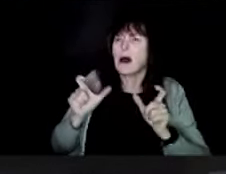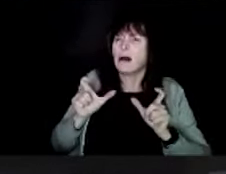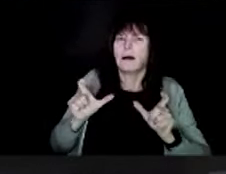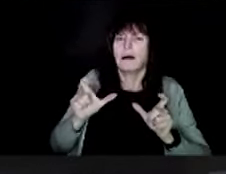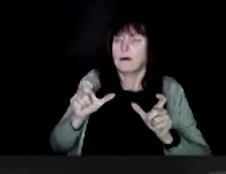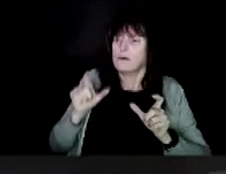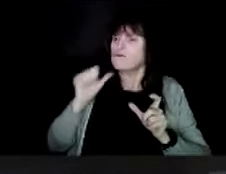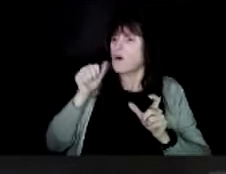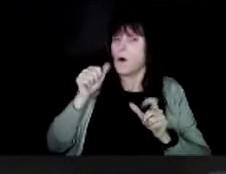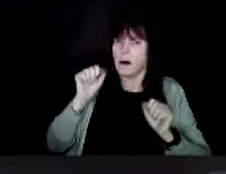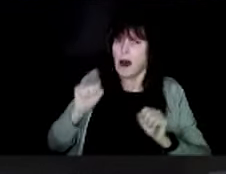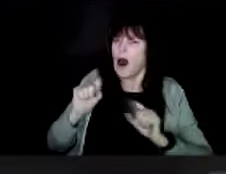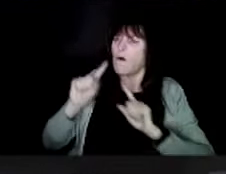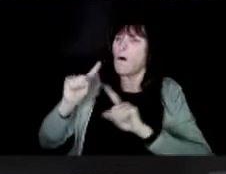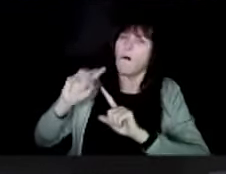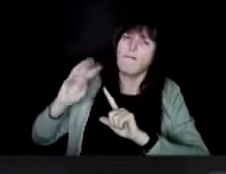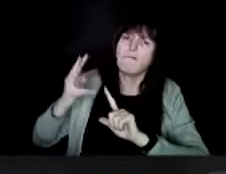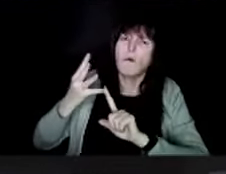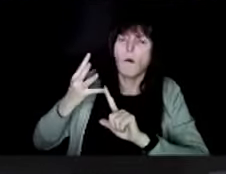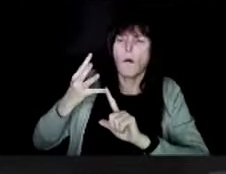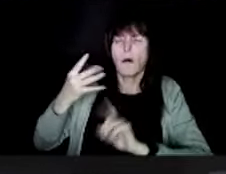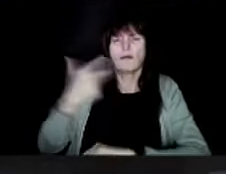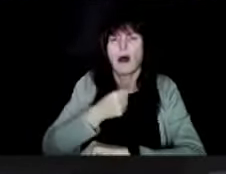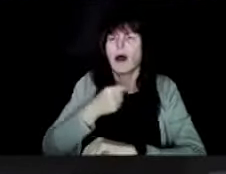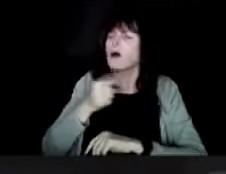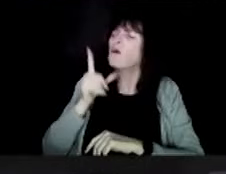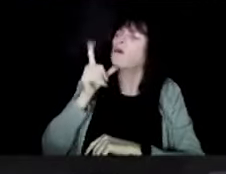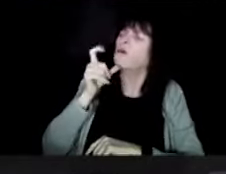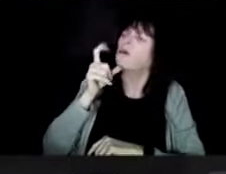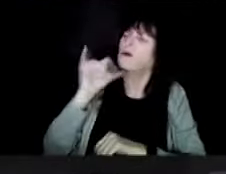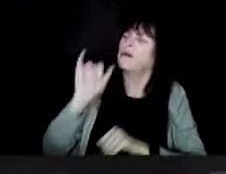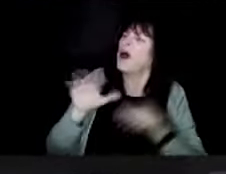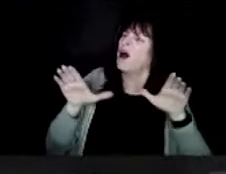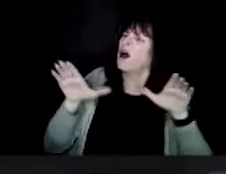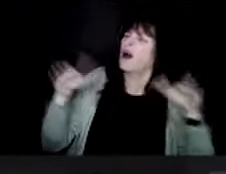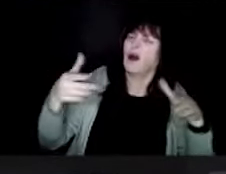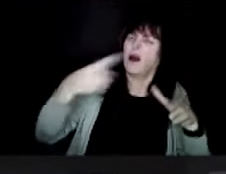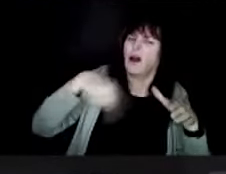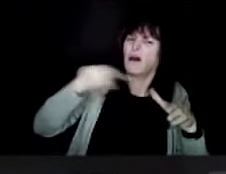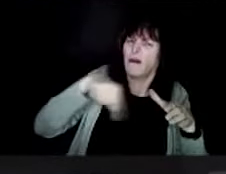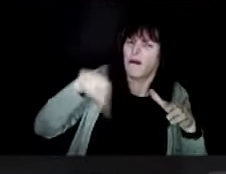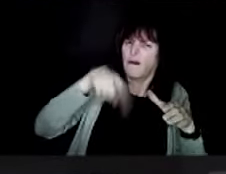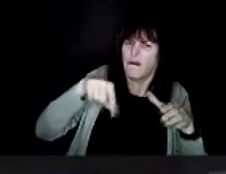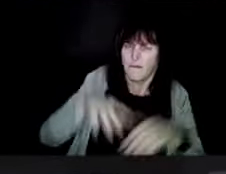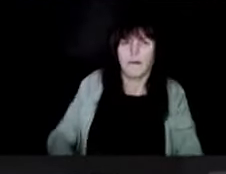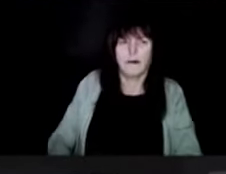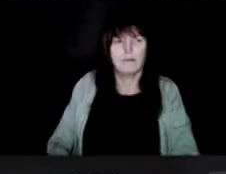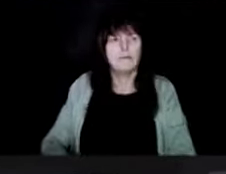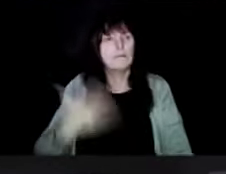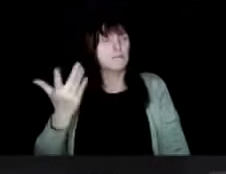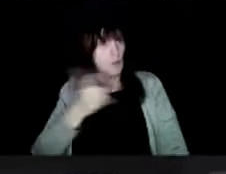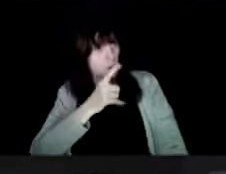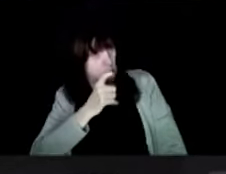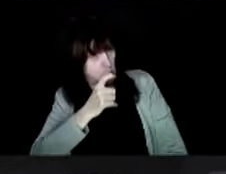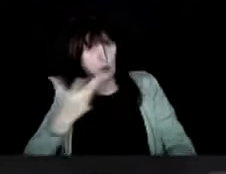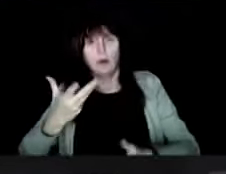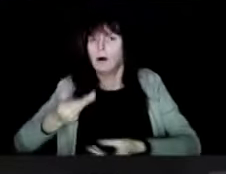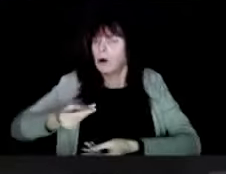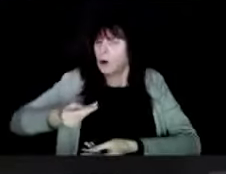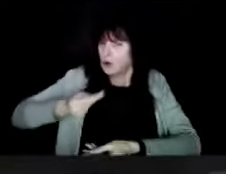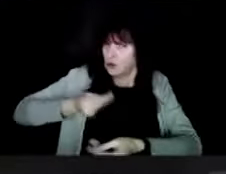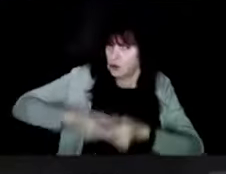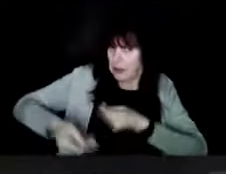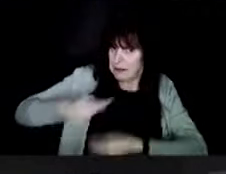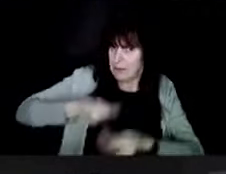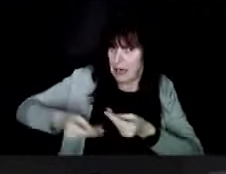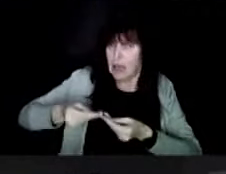patient, those patients are on immunosuppressant medications. They absolutely, we would like three doses as